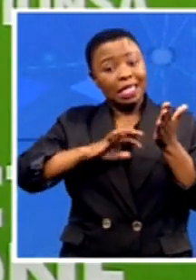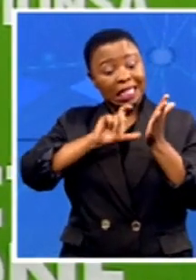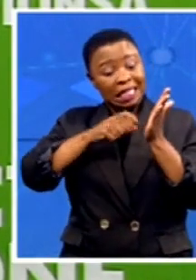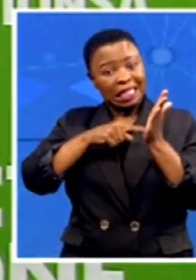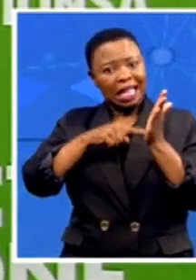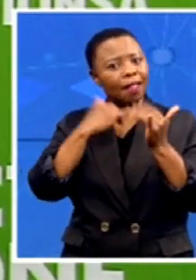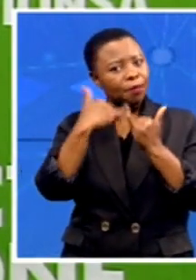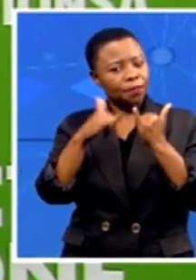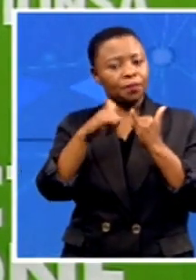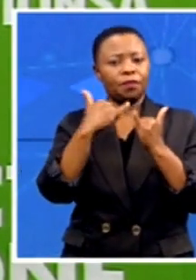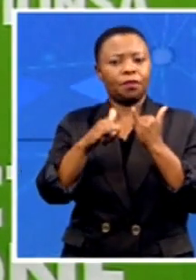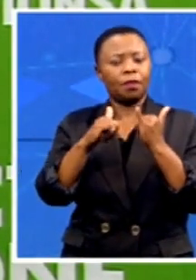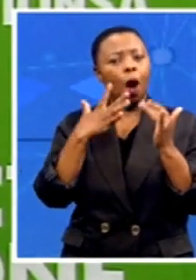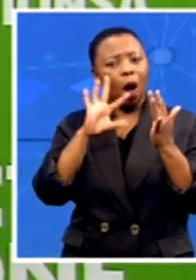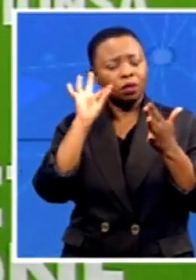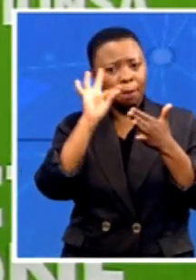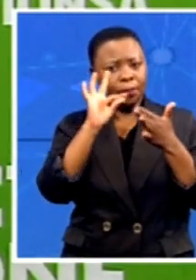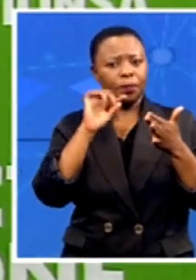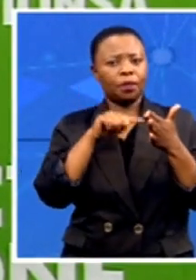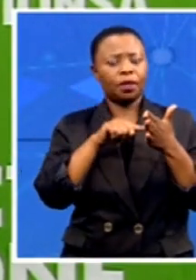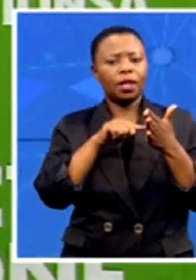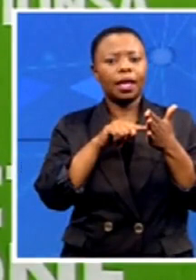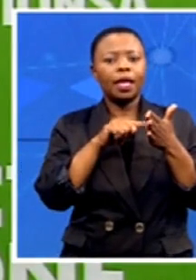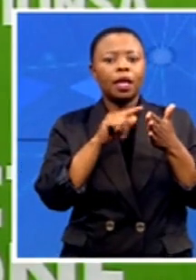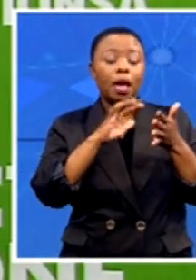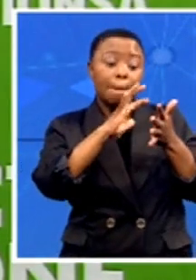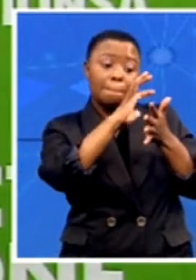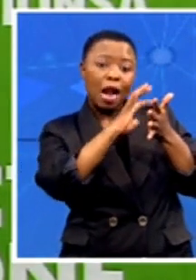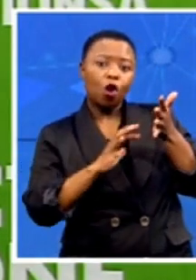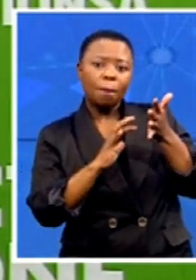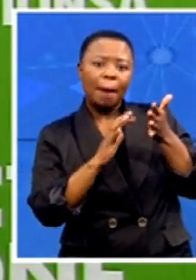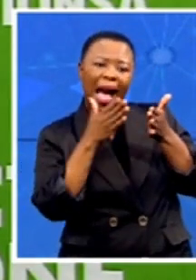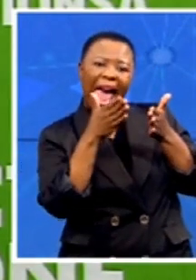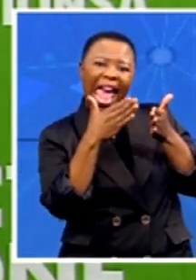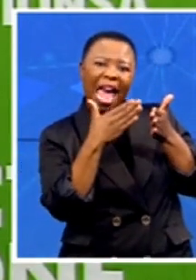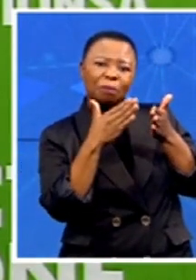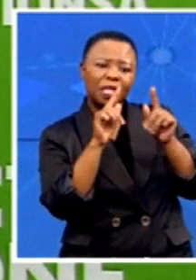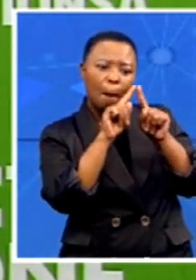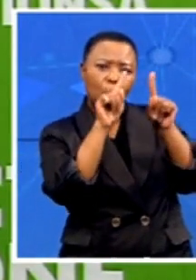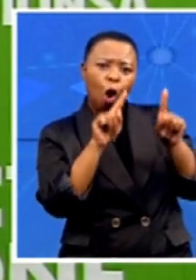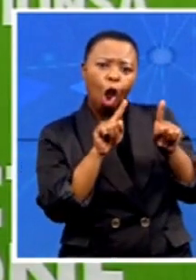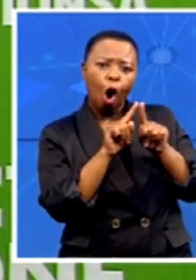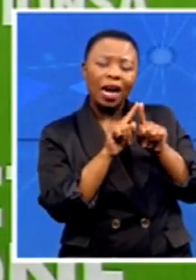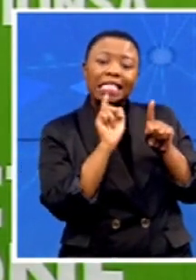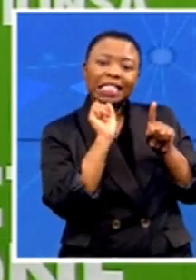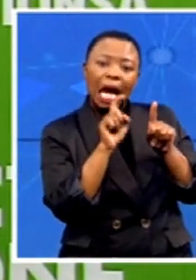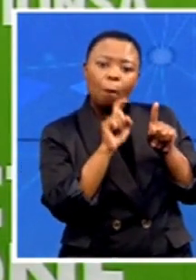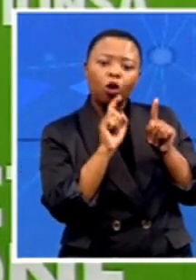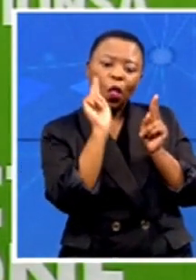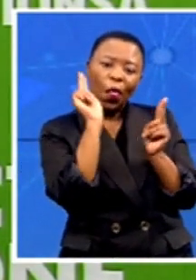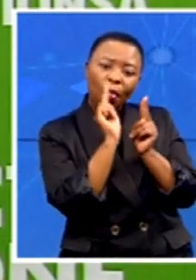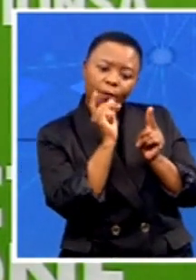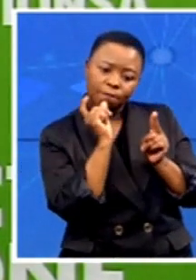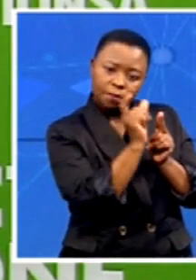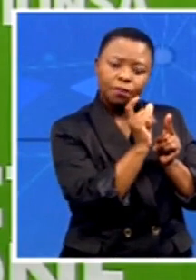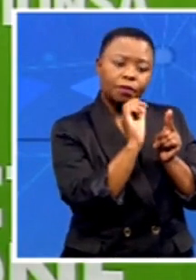empty block in a ballot paper where the abbreviated name of the party will go, that empty block resides directly